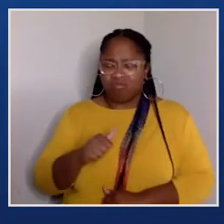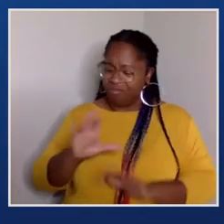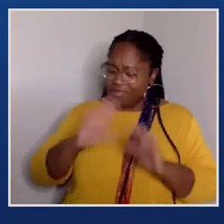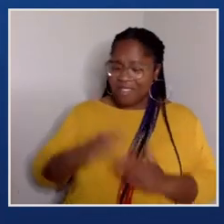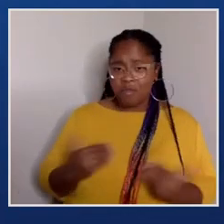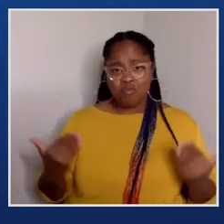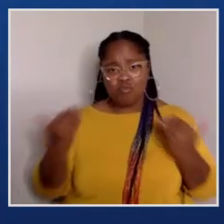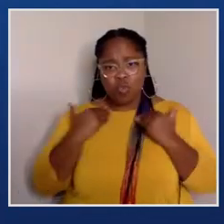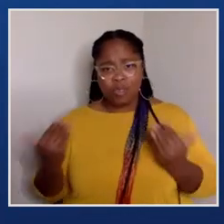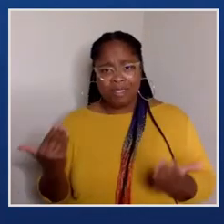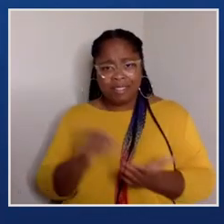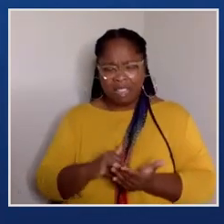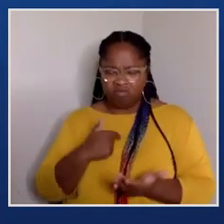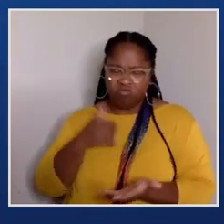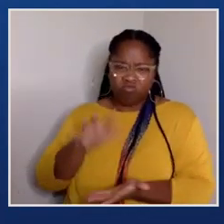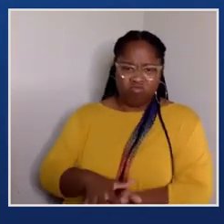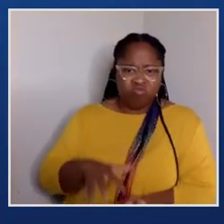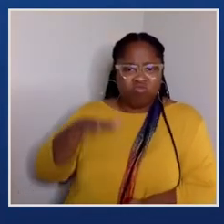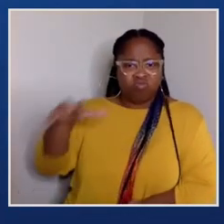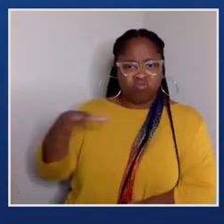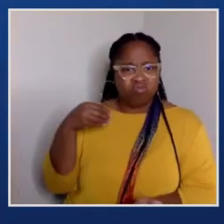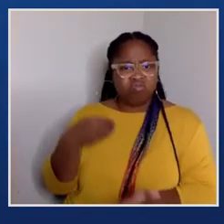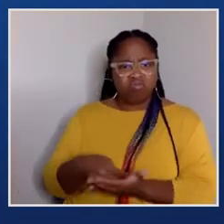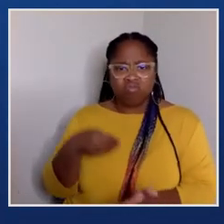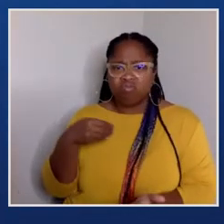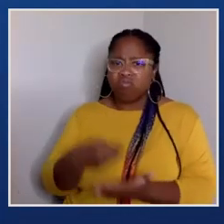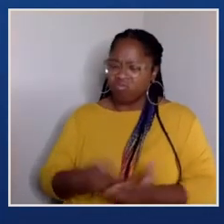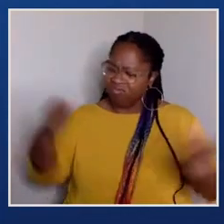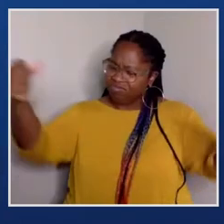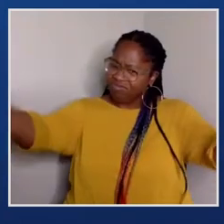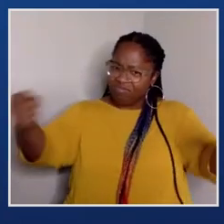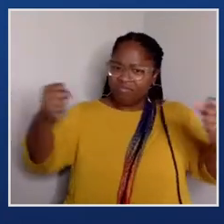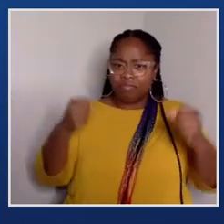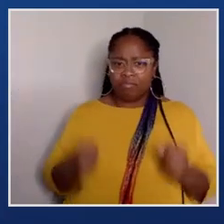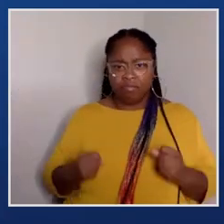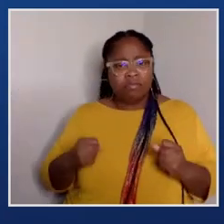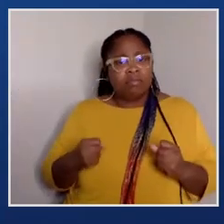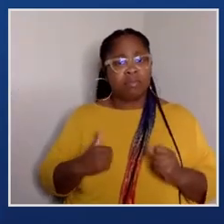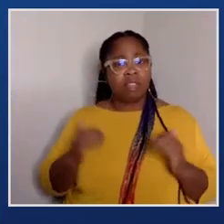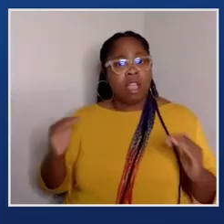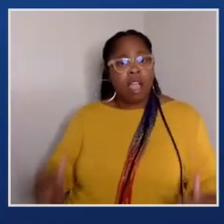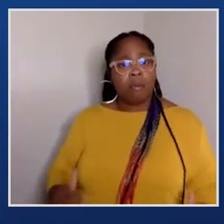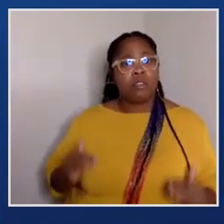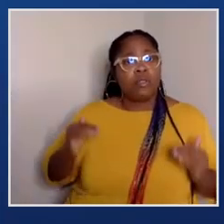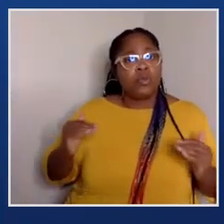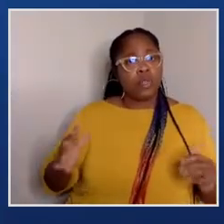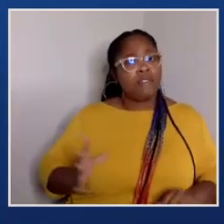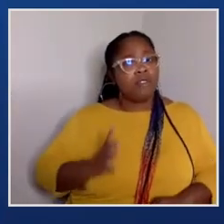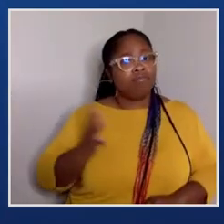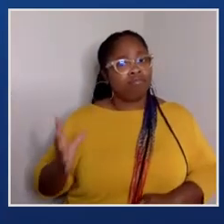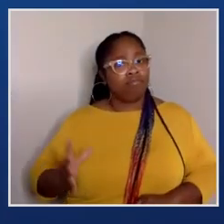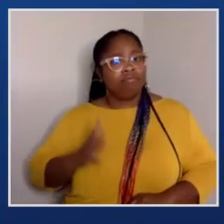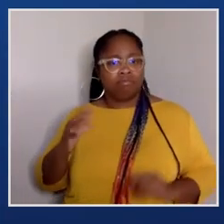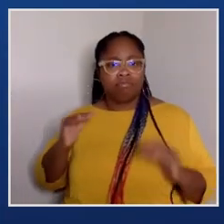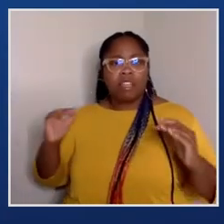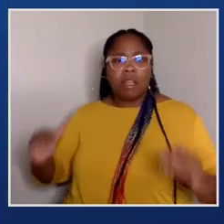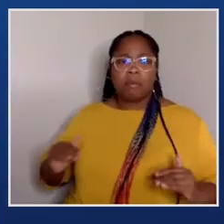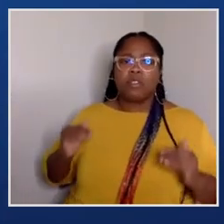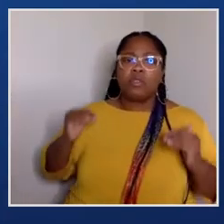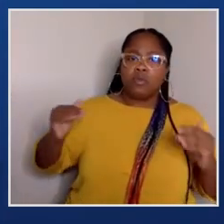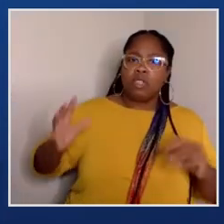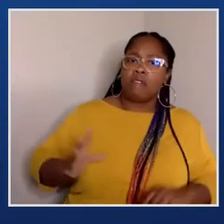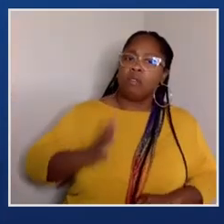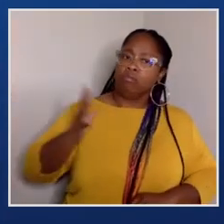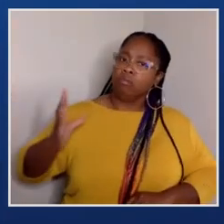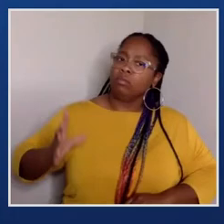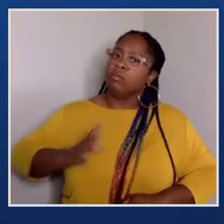to the water swim. I cannot bring you the boat now. I'm on a new level. I'm on a new level. Seen that. I'm on a new